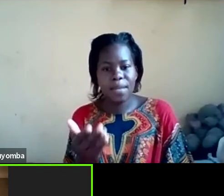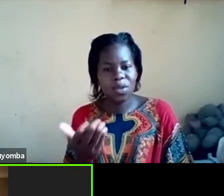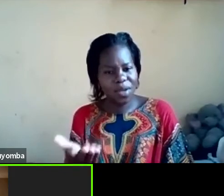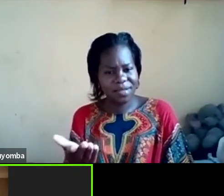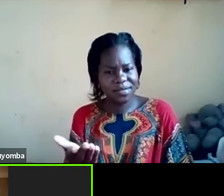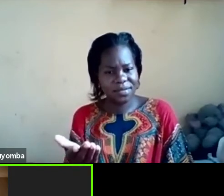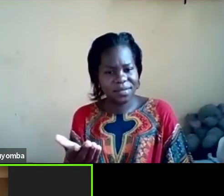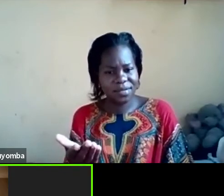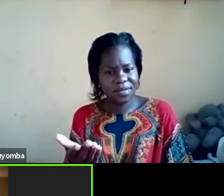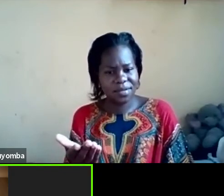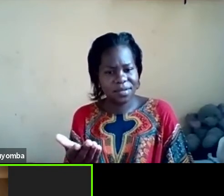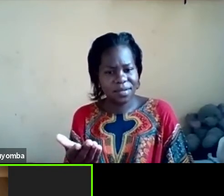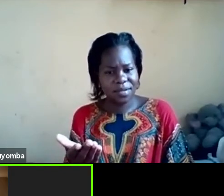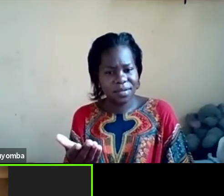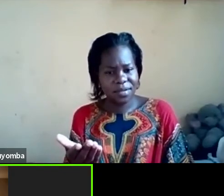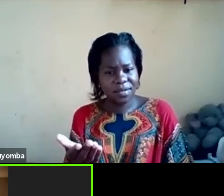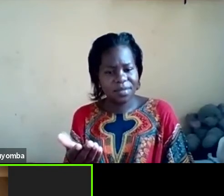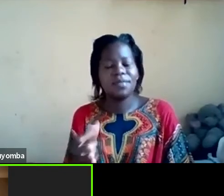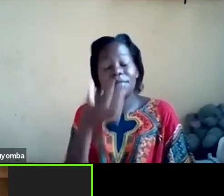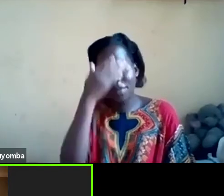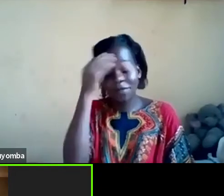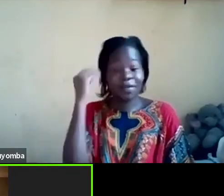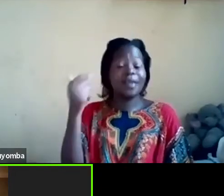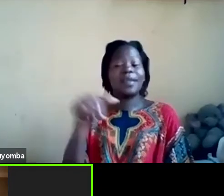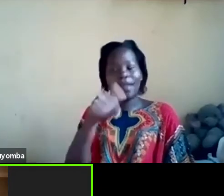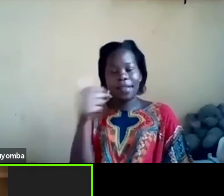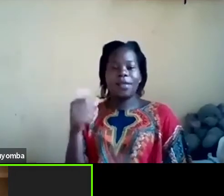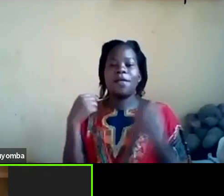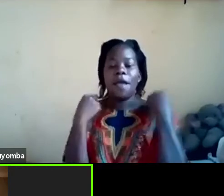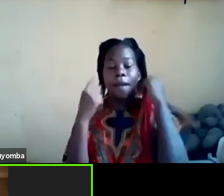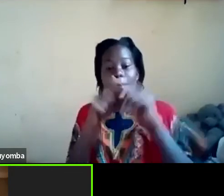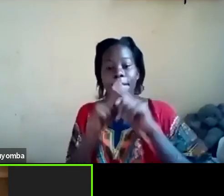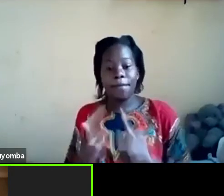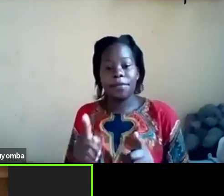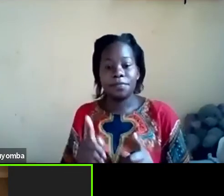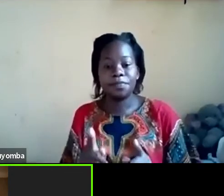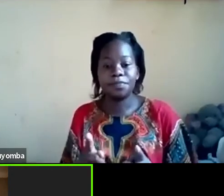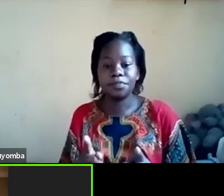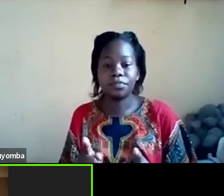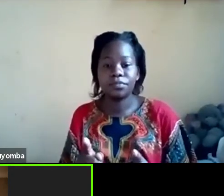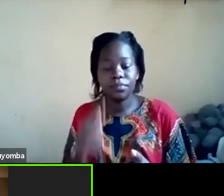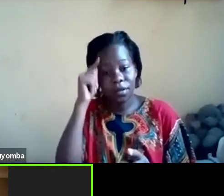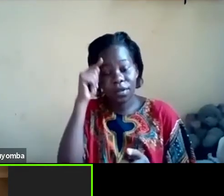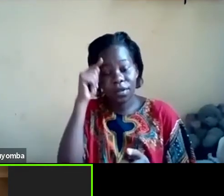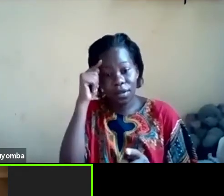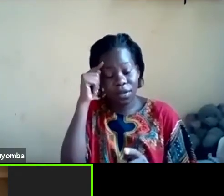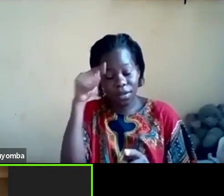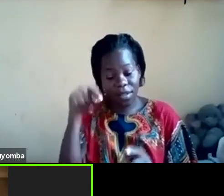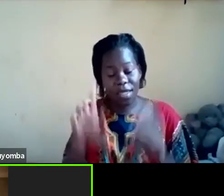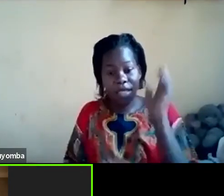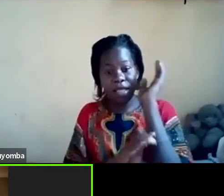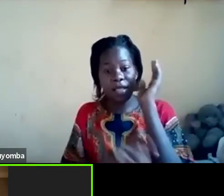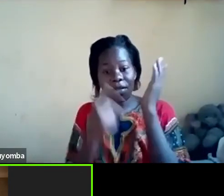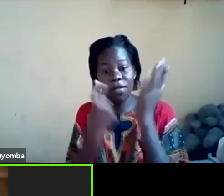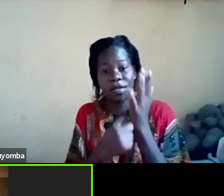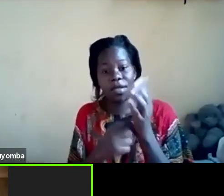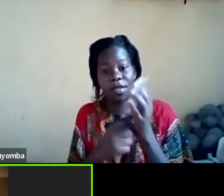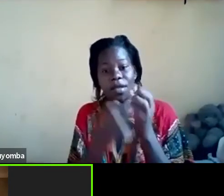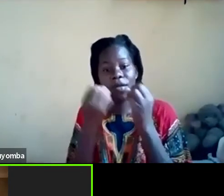it's a bit skipped my mind, but I think as a country, we've invested a lot